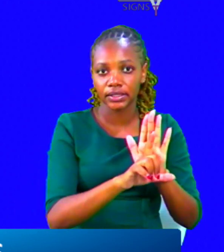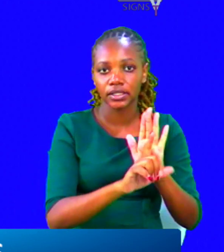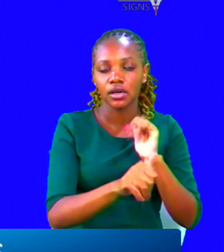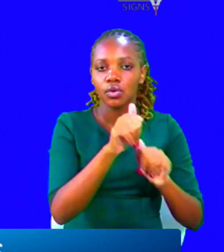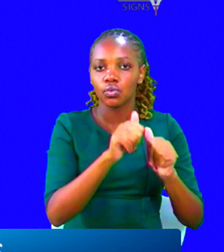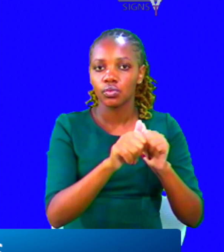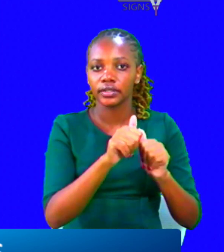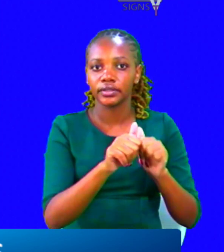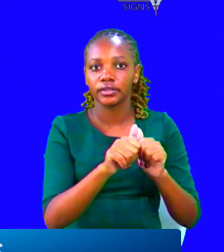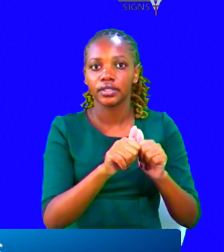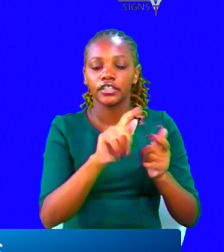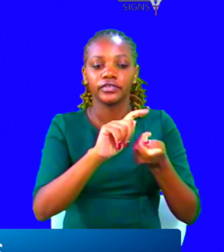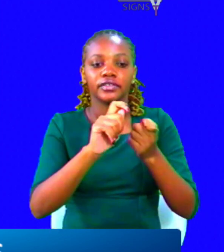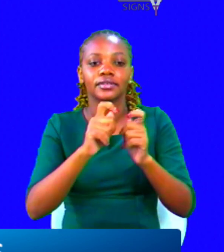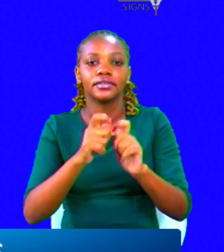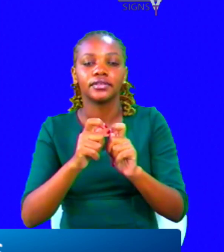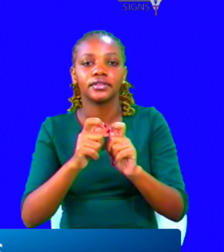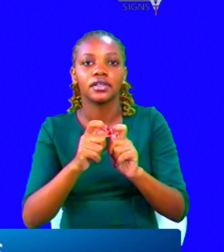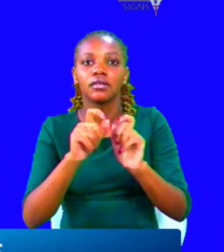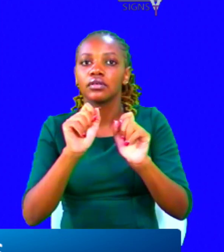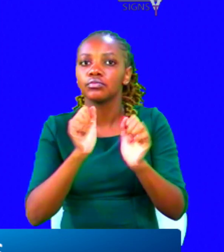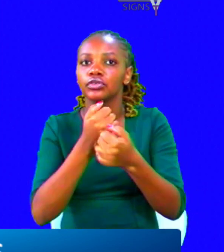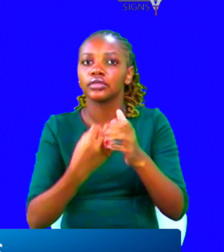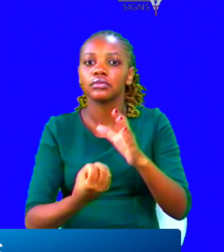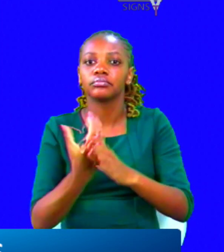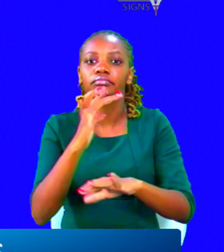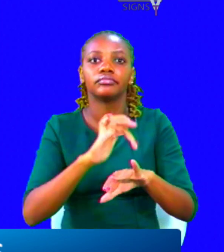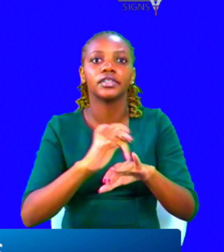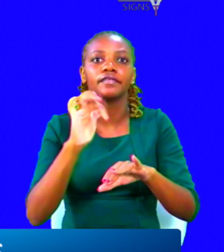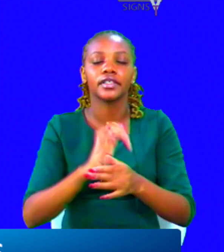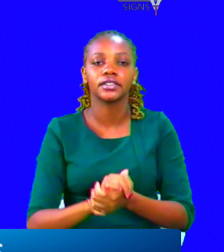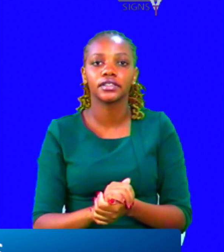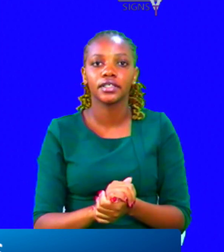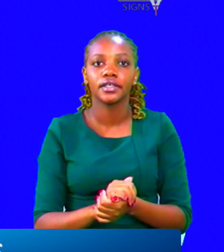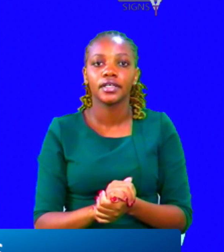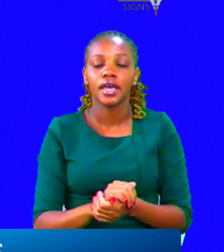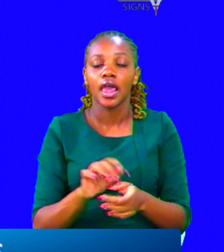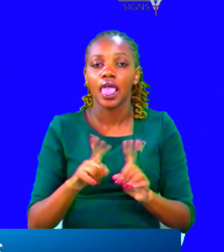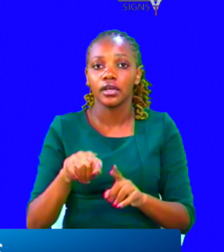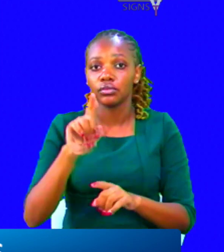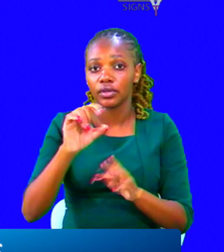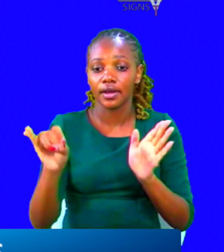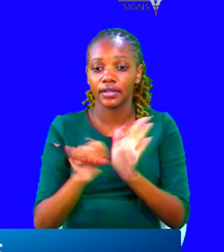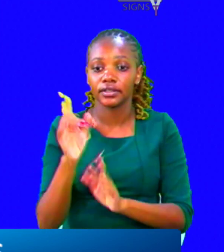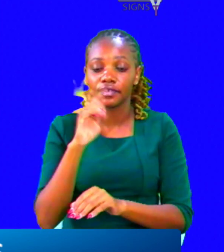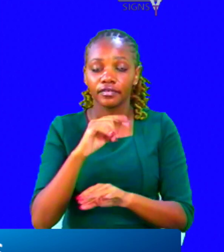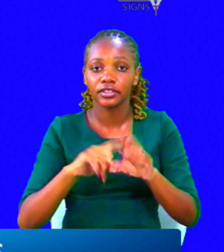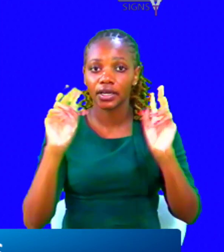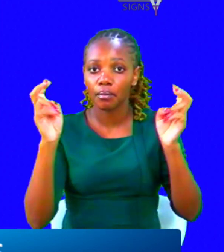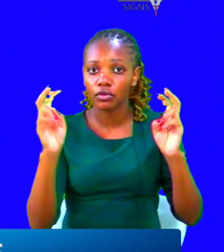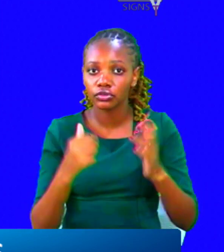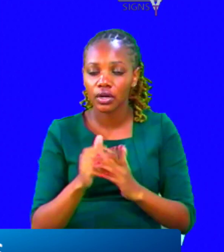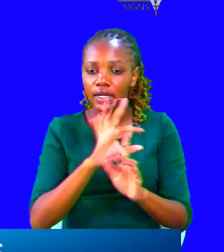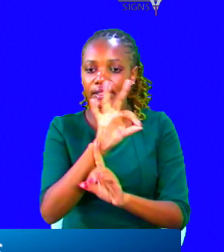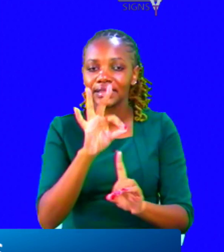portions of the act which have an irreversible effect and cannot be refunded. My lord, we've